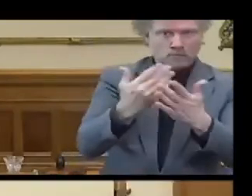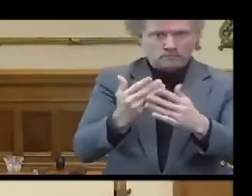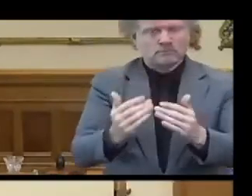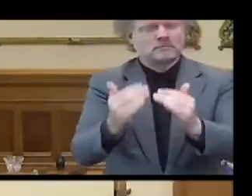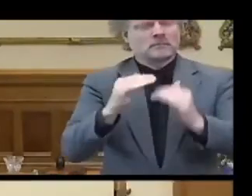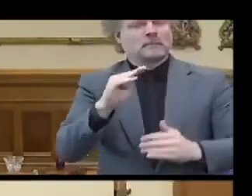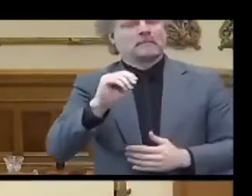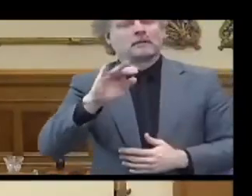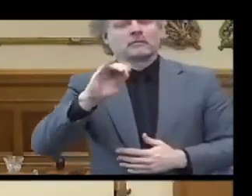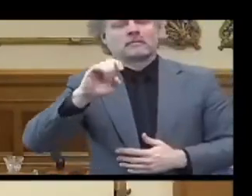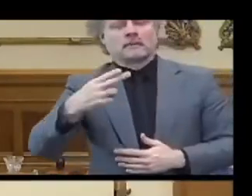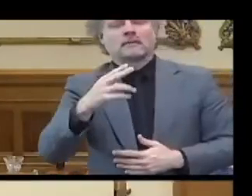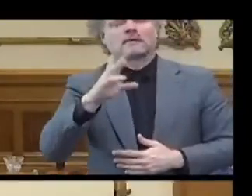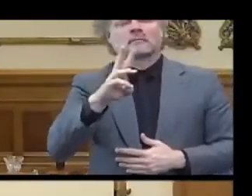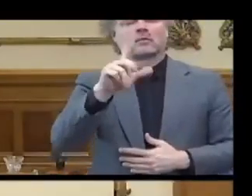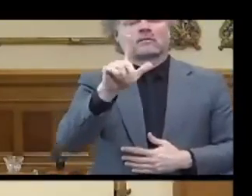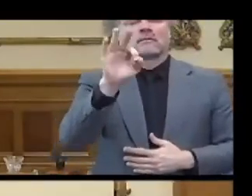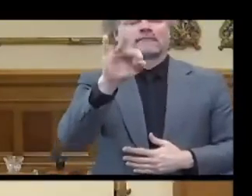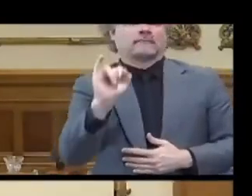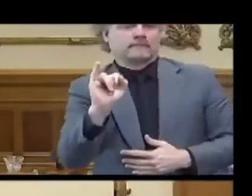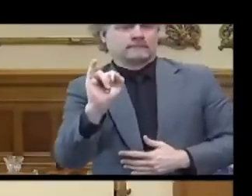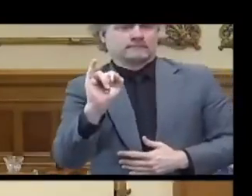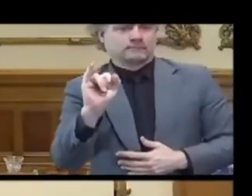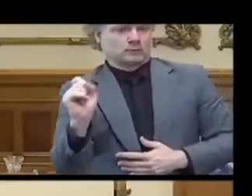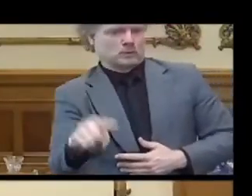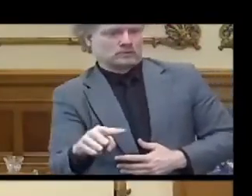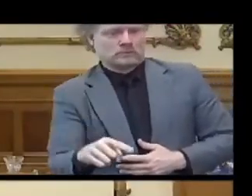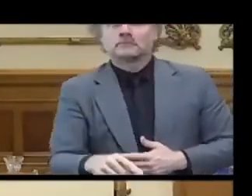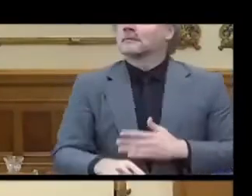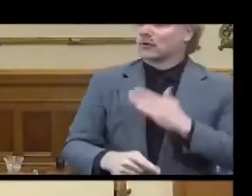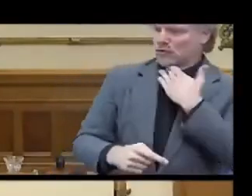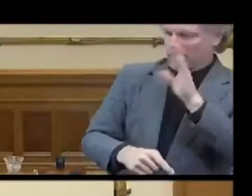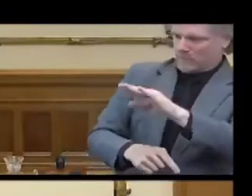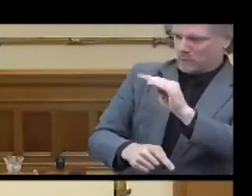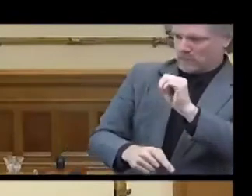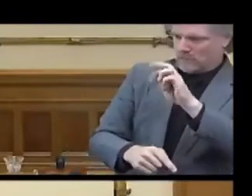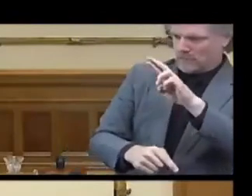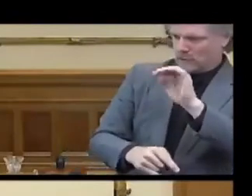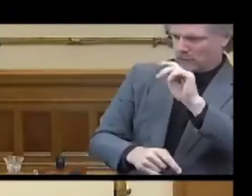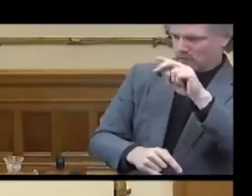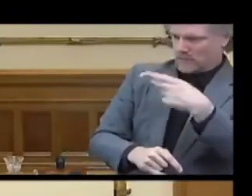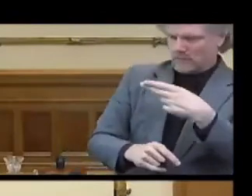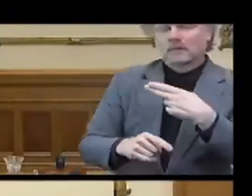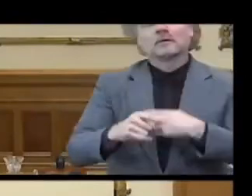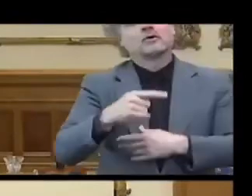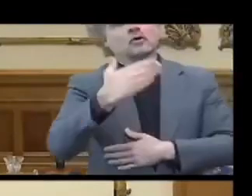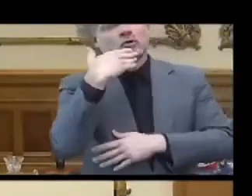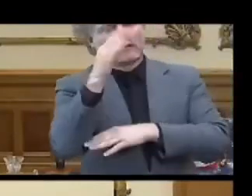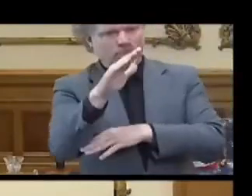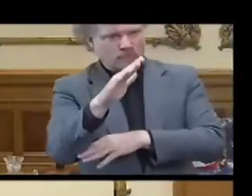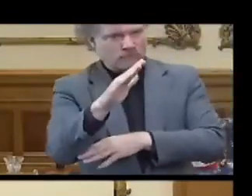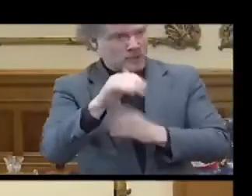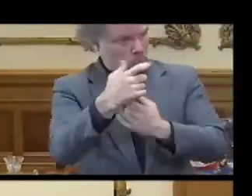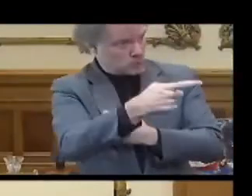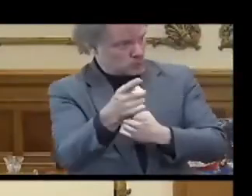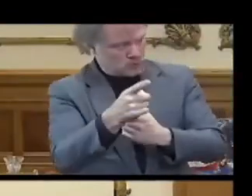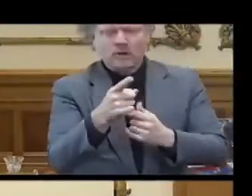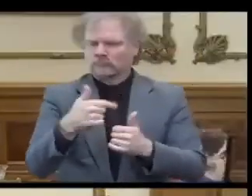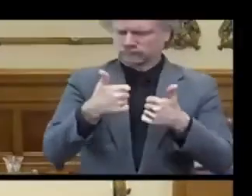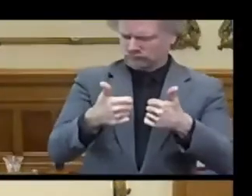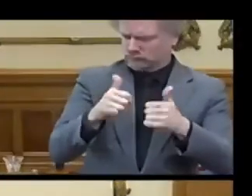Meredith with WLFI. Good afternoon, Meredith. Good afternoon. How are you all doing today? Good, thank you.